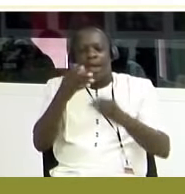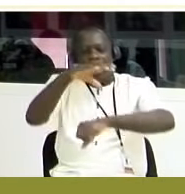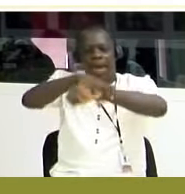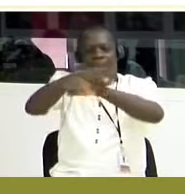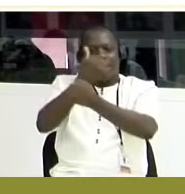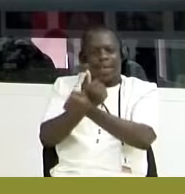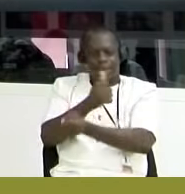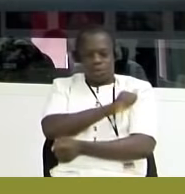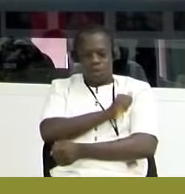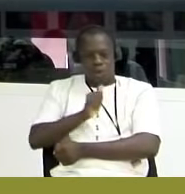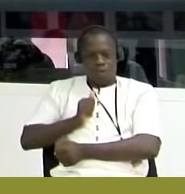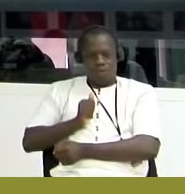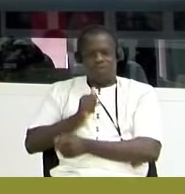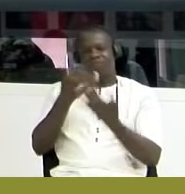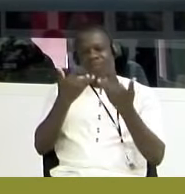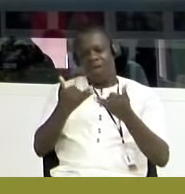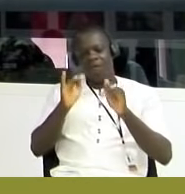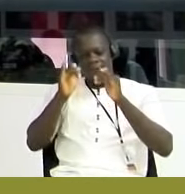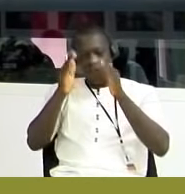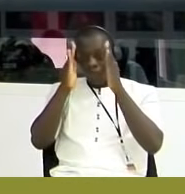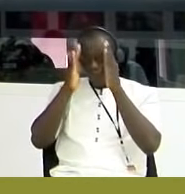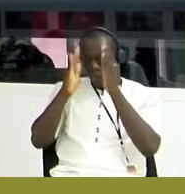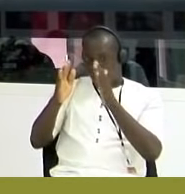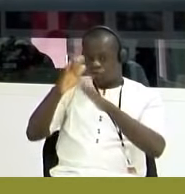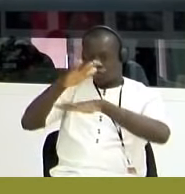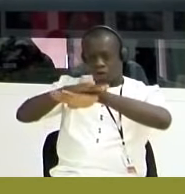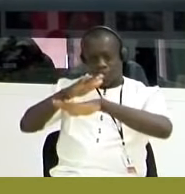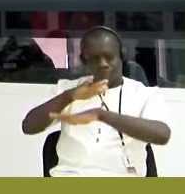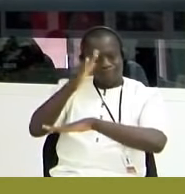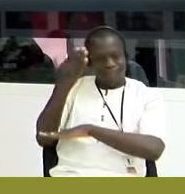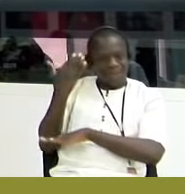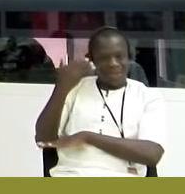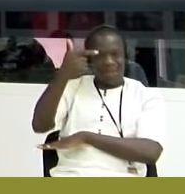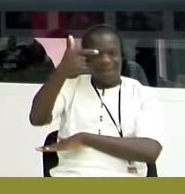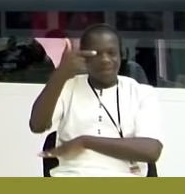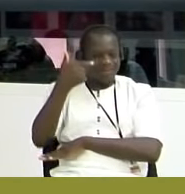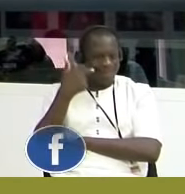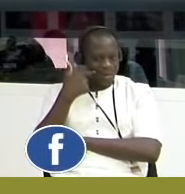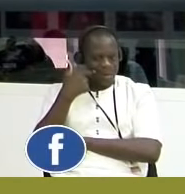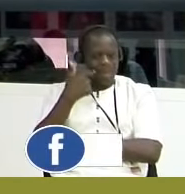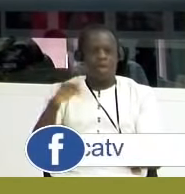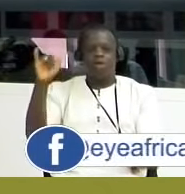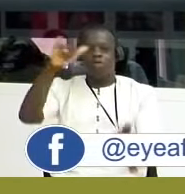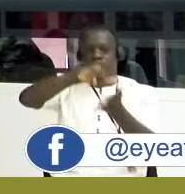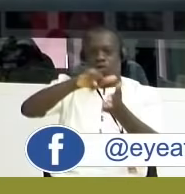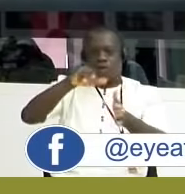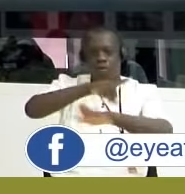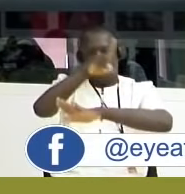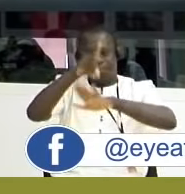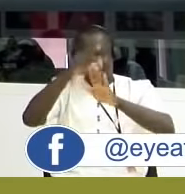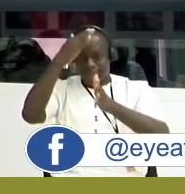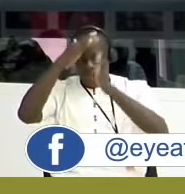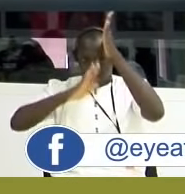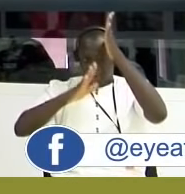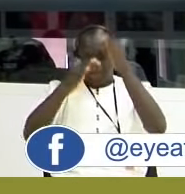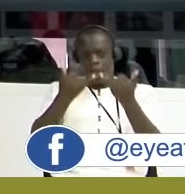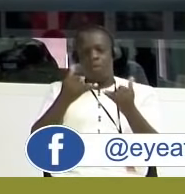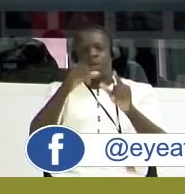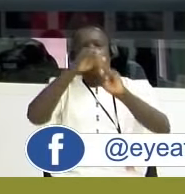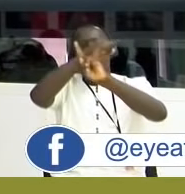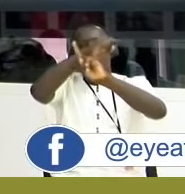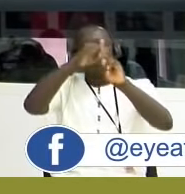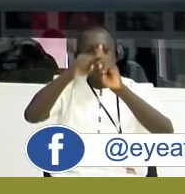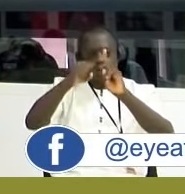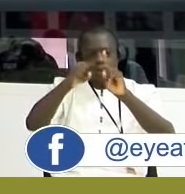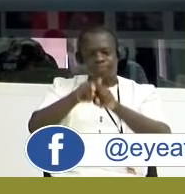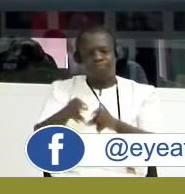Focusing still on those 7 days at Yundum Barracks, can you tell us about the conditions of detention in terms of where you